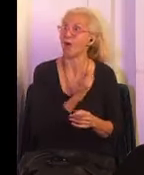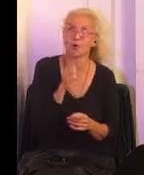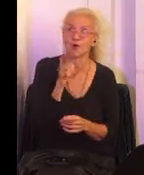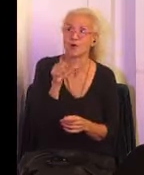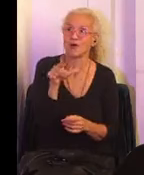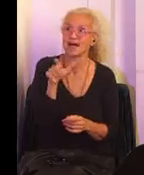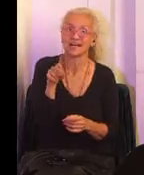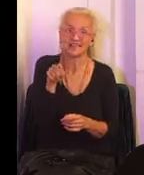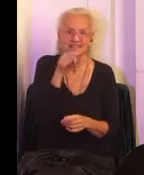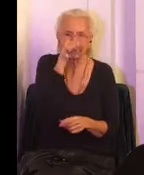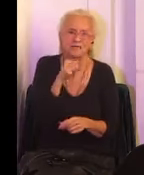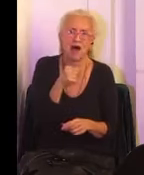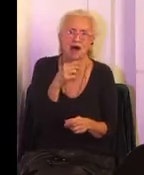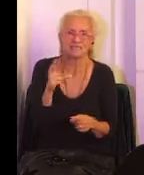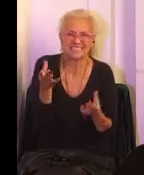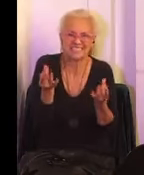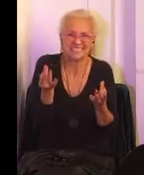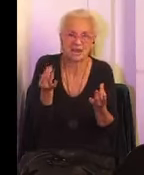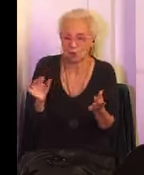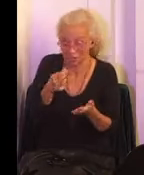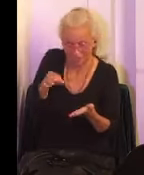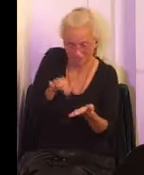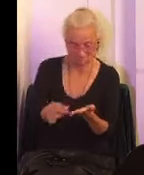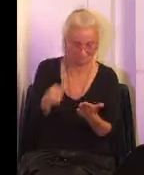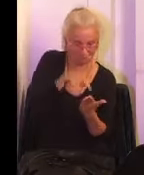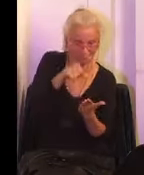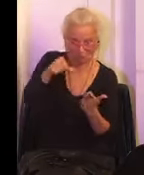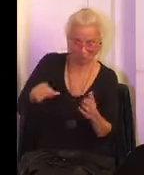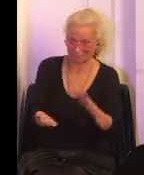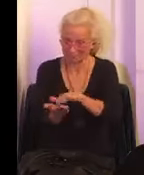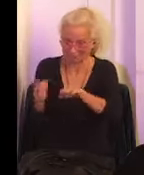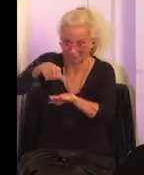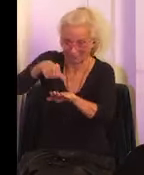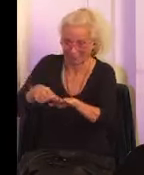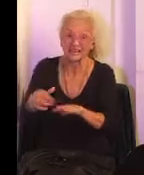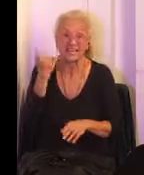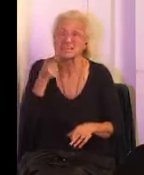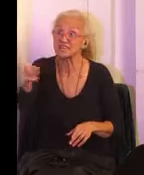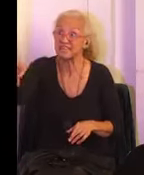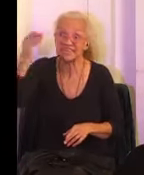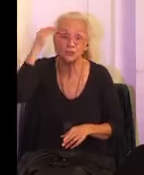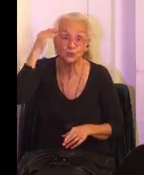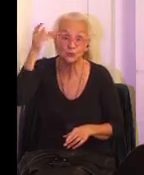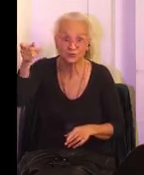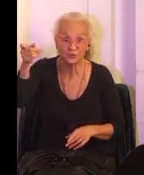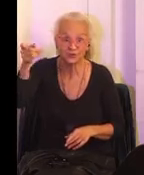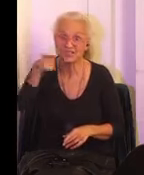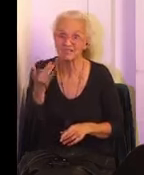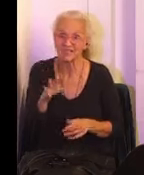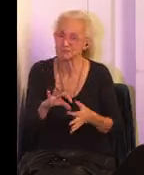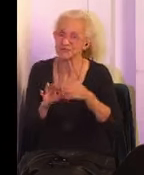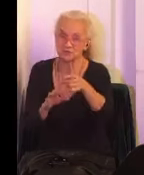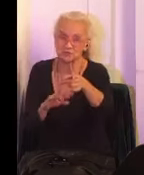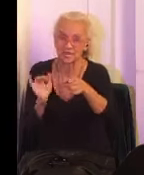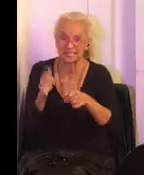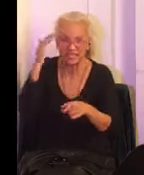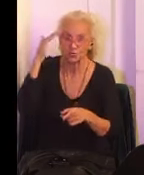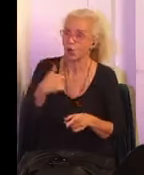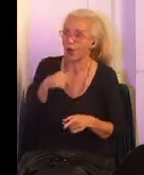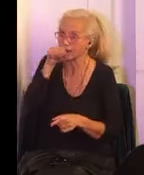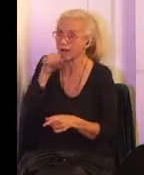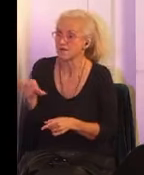to put these little stickers all over it. And if he knew, here was the thing, if he knew things about you, like he knew I